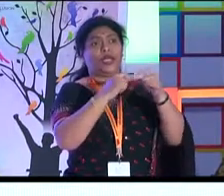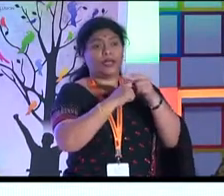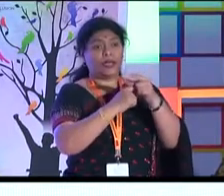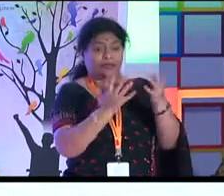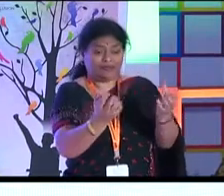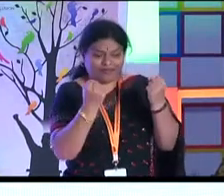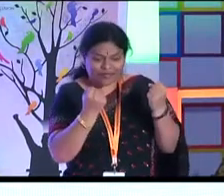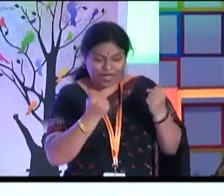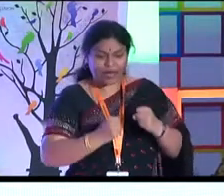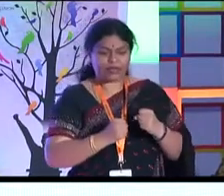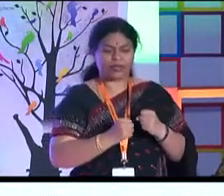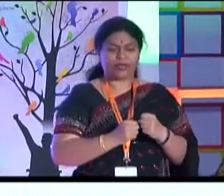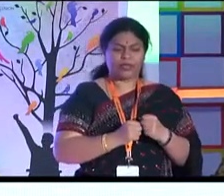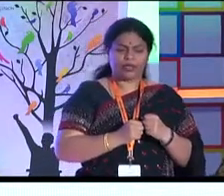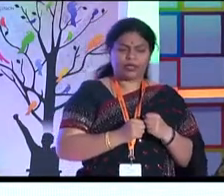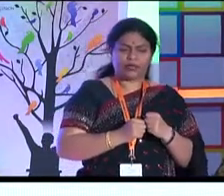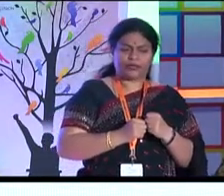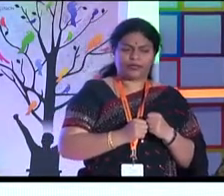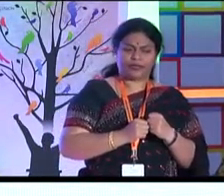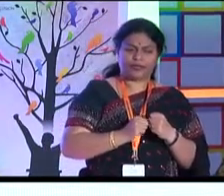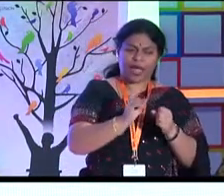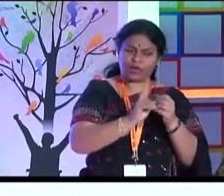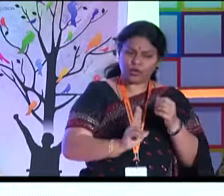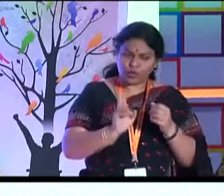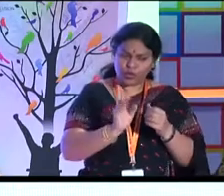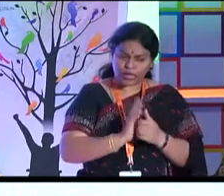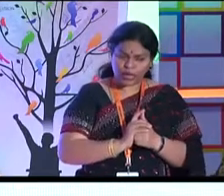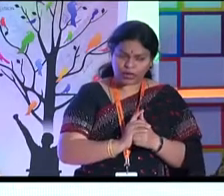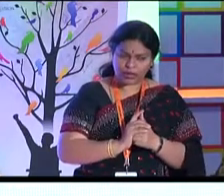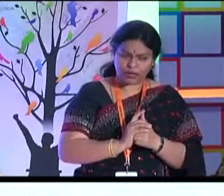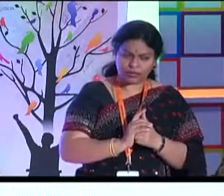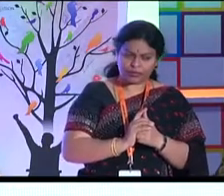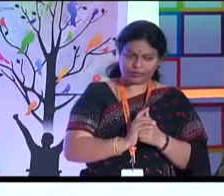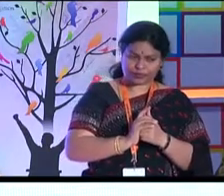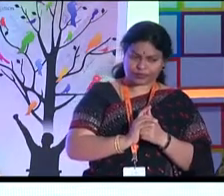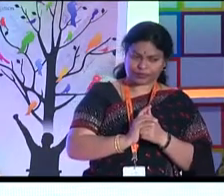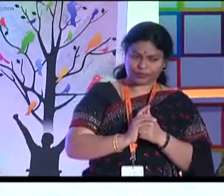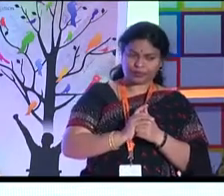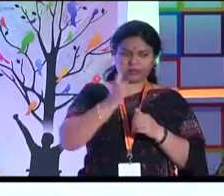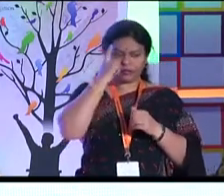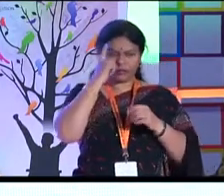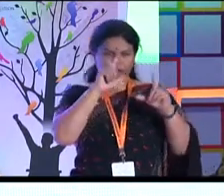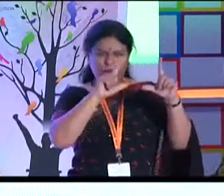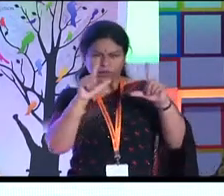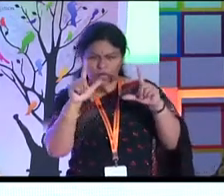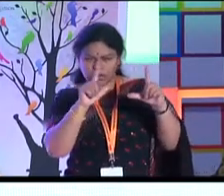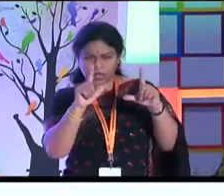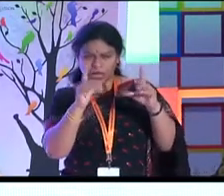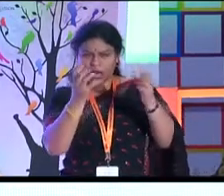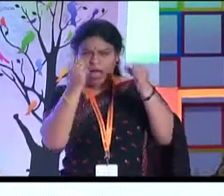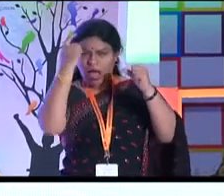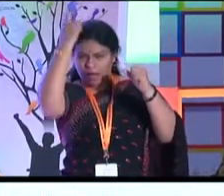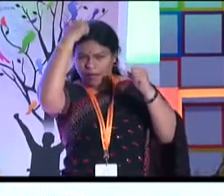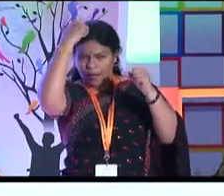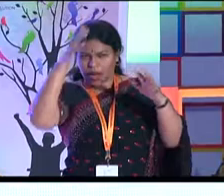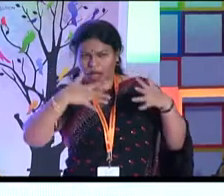the advances that we have in using you know, imaging to look at brain